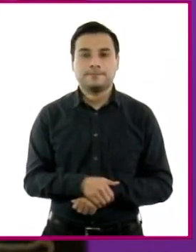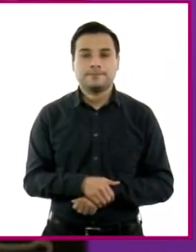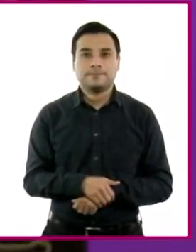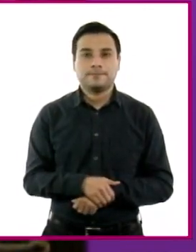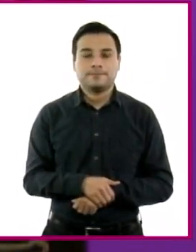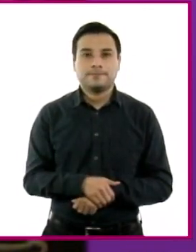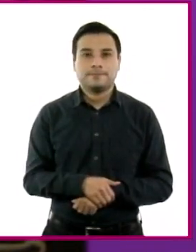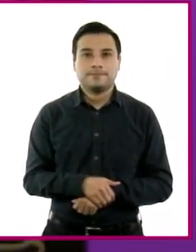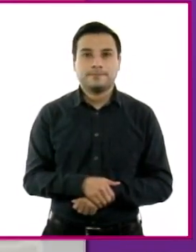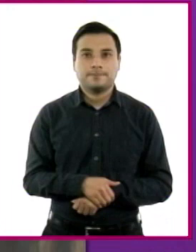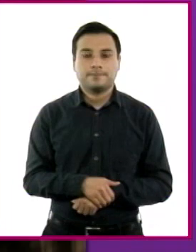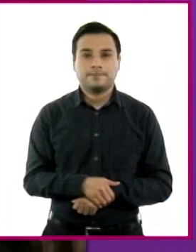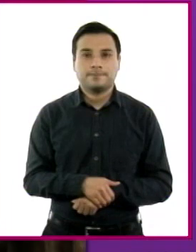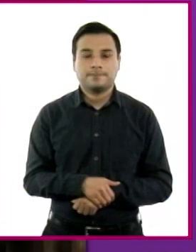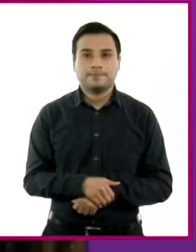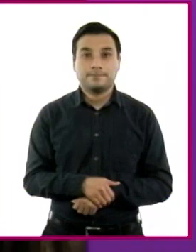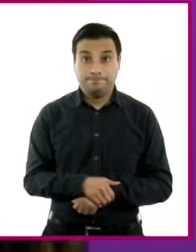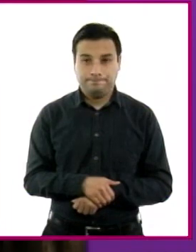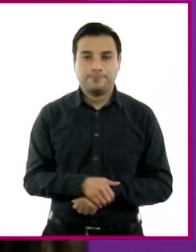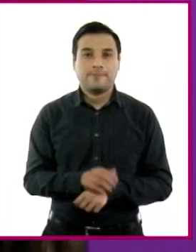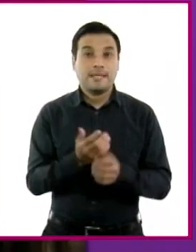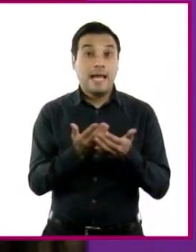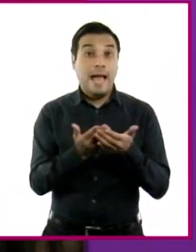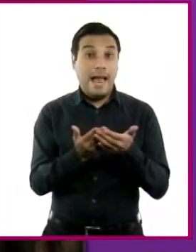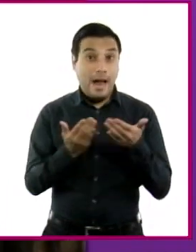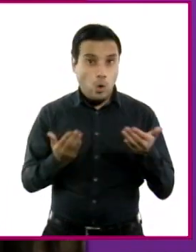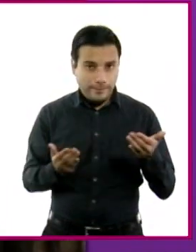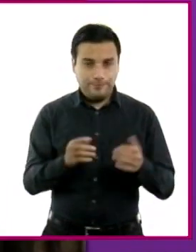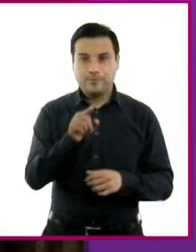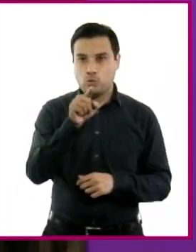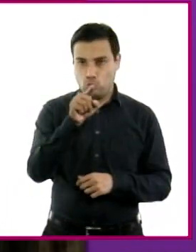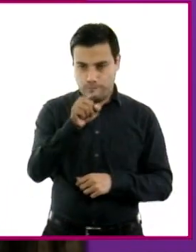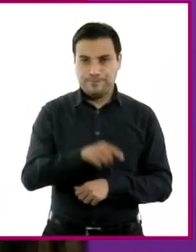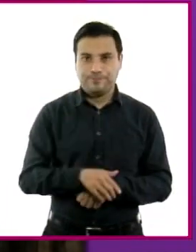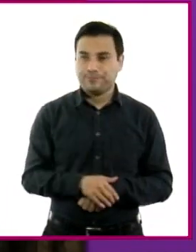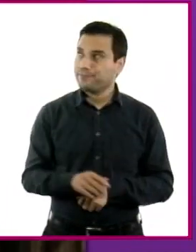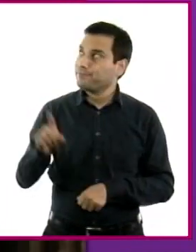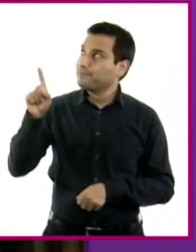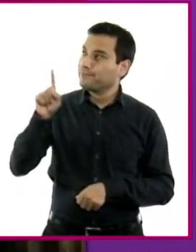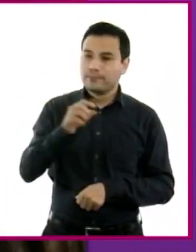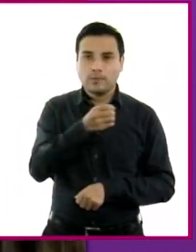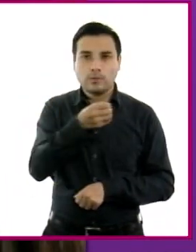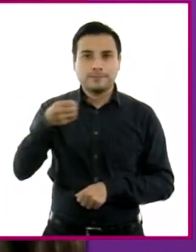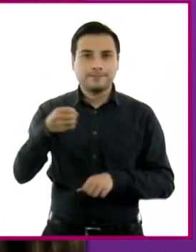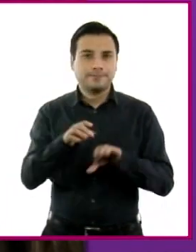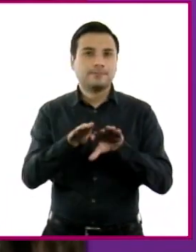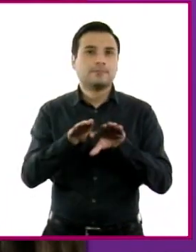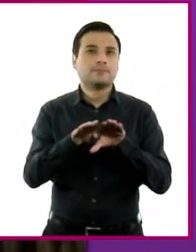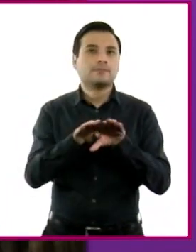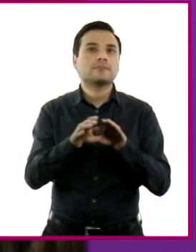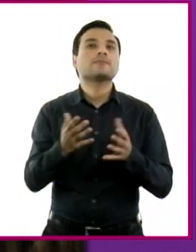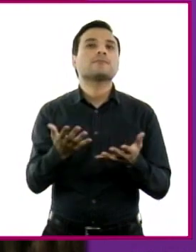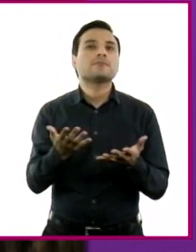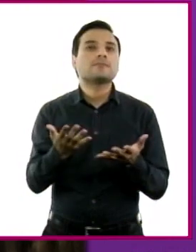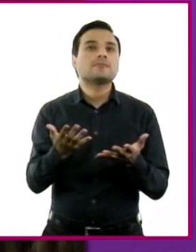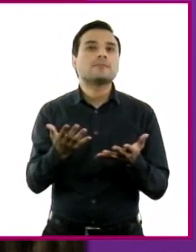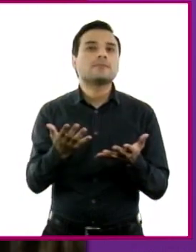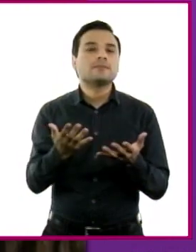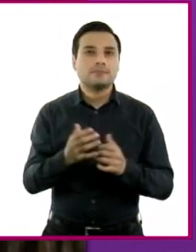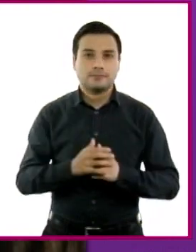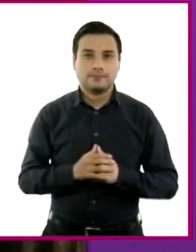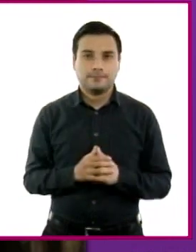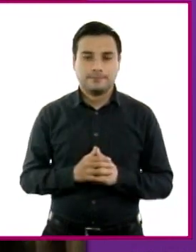to the teacher. Ahora es turno de ustedes. ¿Cómo se escribiría este enunciado utilizando el auxiliar